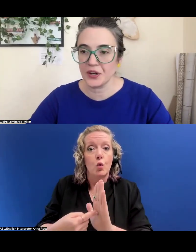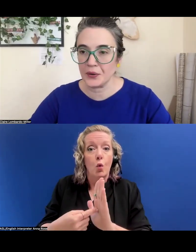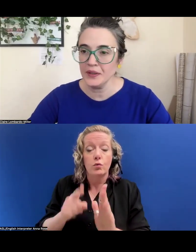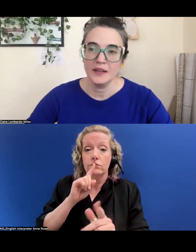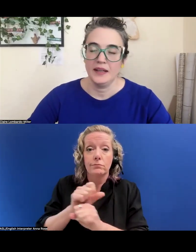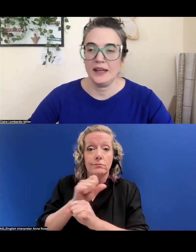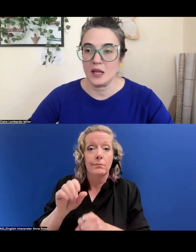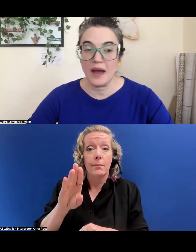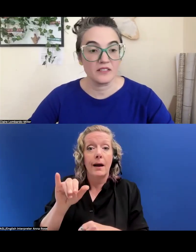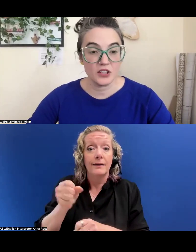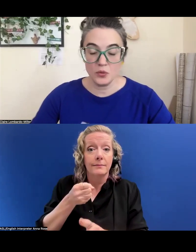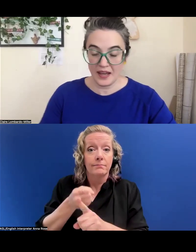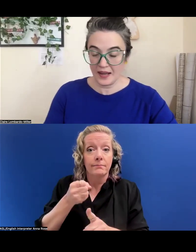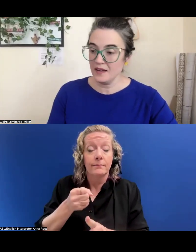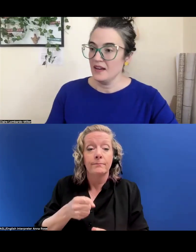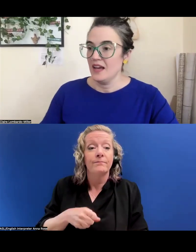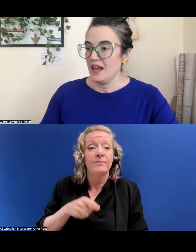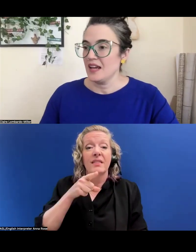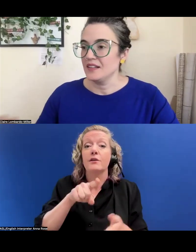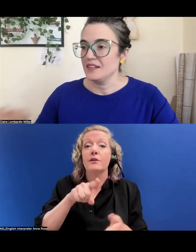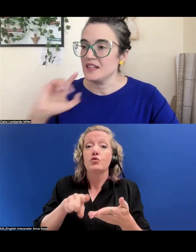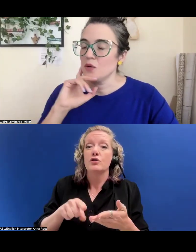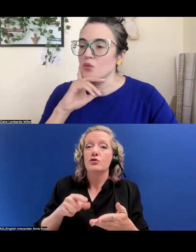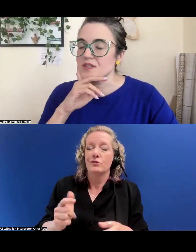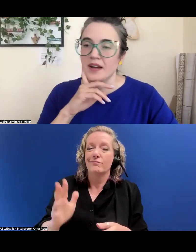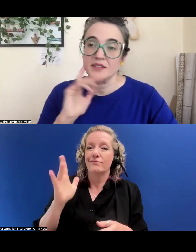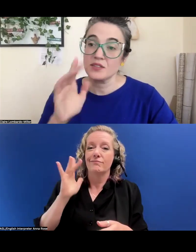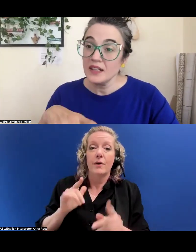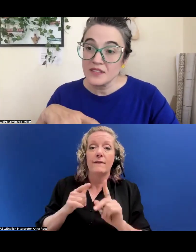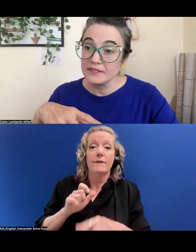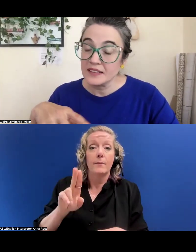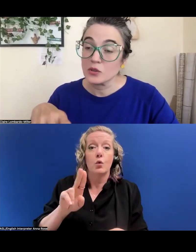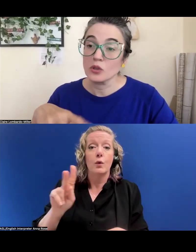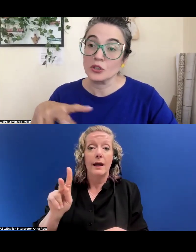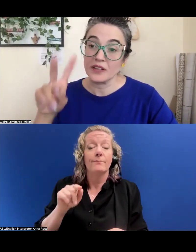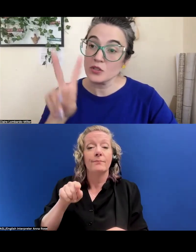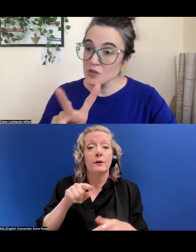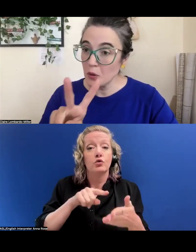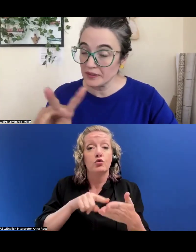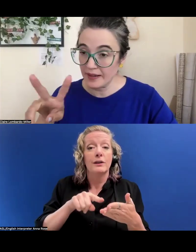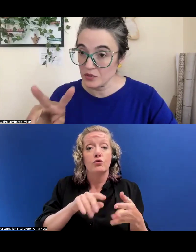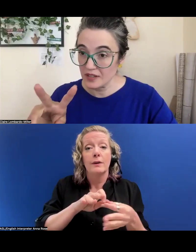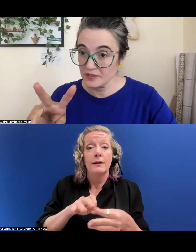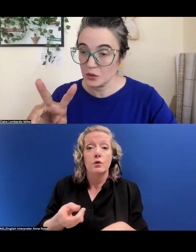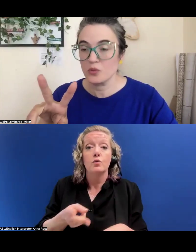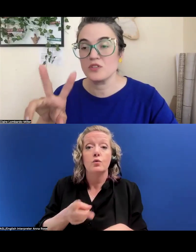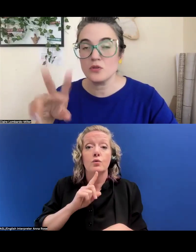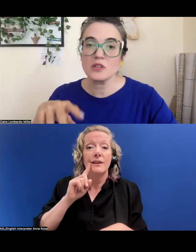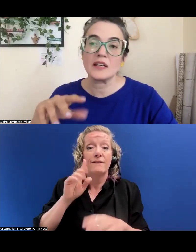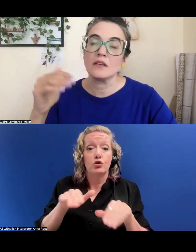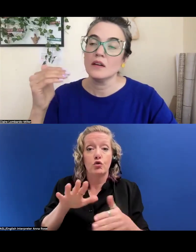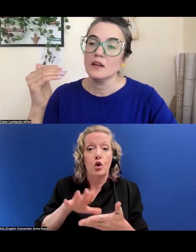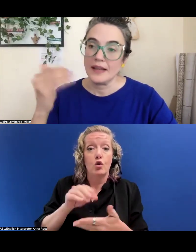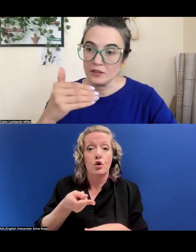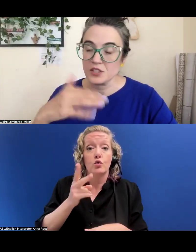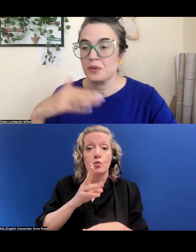years ago. It came out of the UK, and it was a study of deaf kids who were learning two spoken languages. So, it was